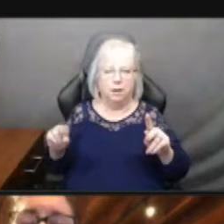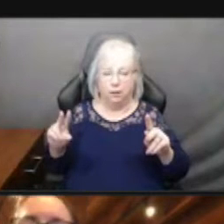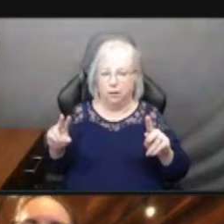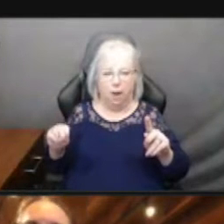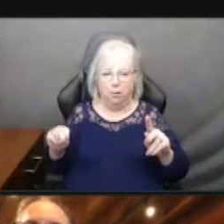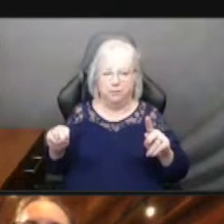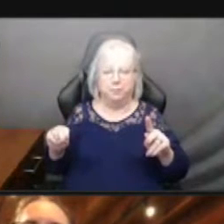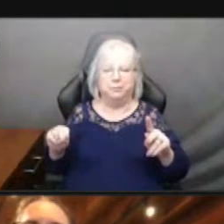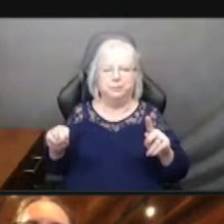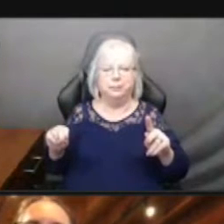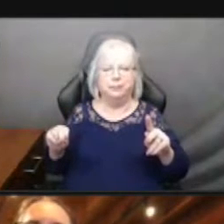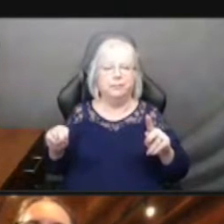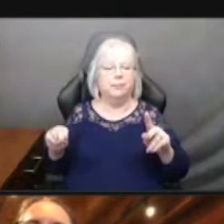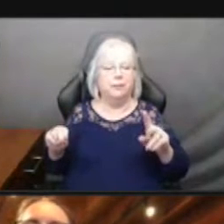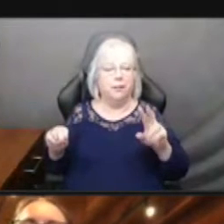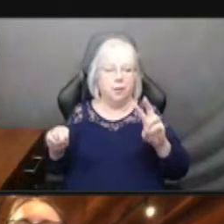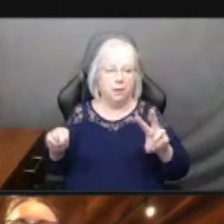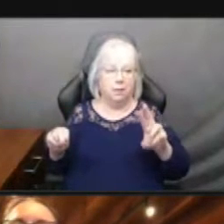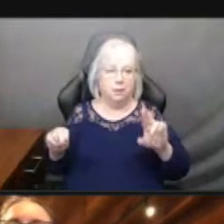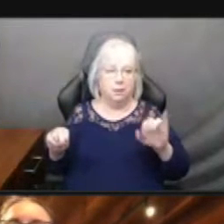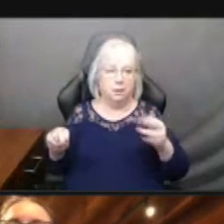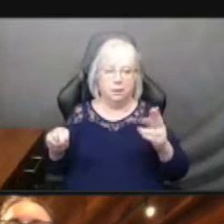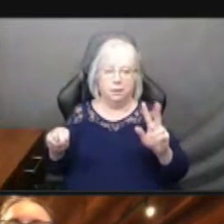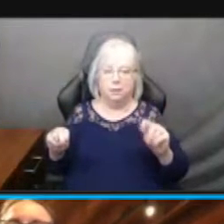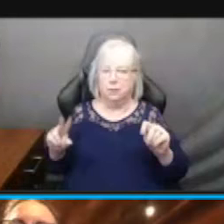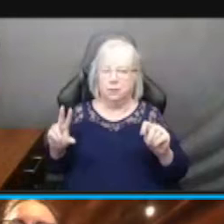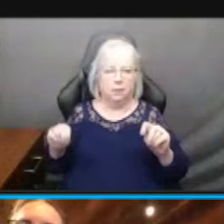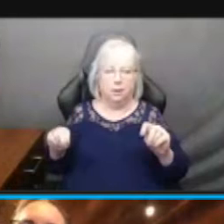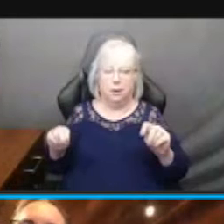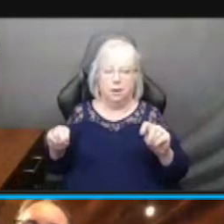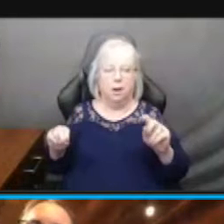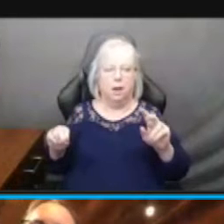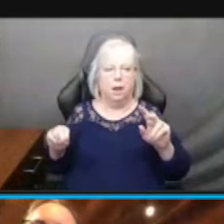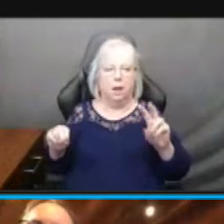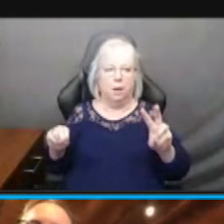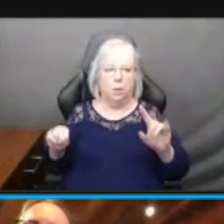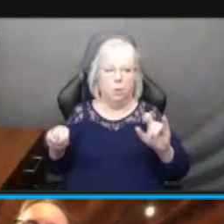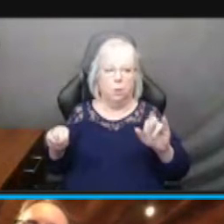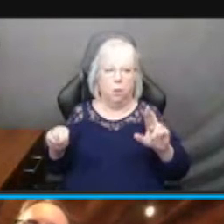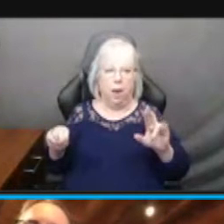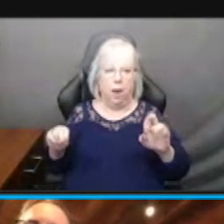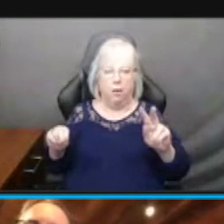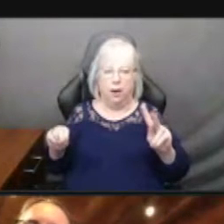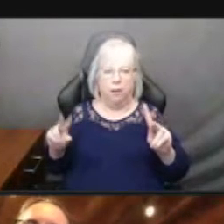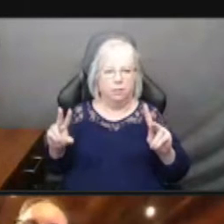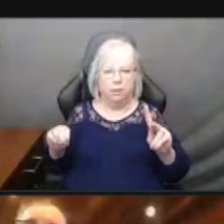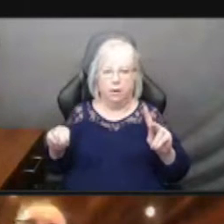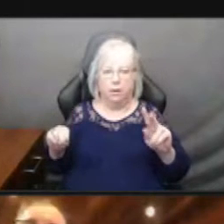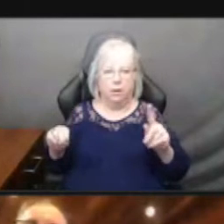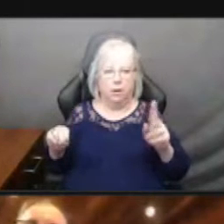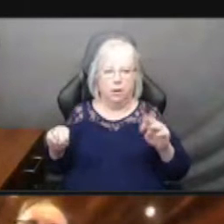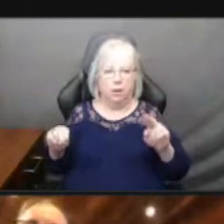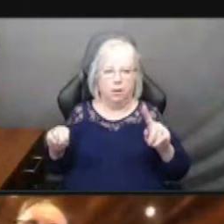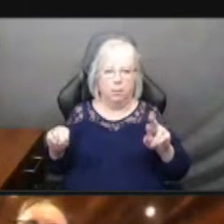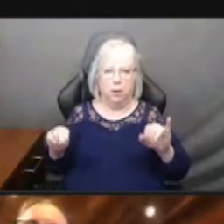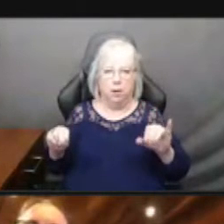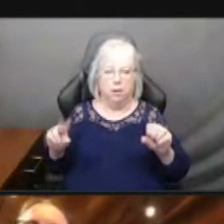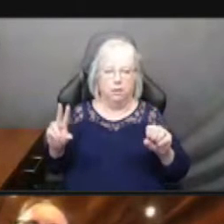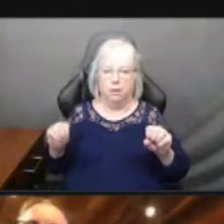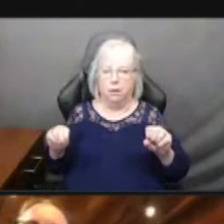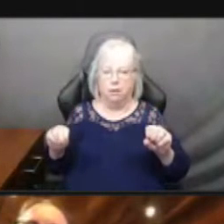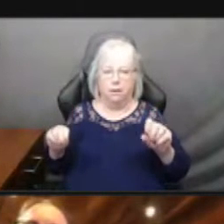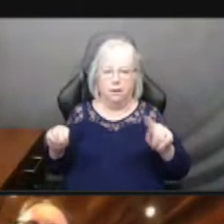No. Director Wright, No. Director Wyrick, No. Director Compuris,